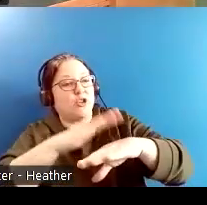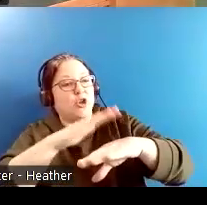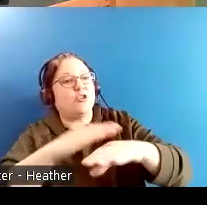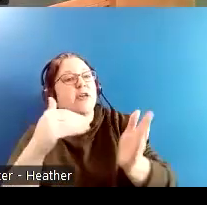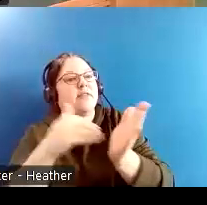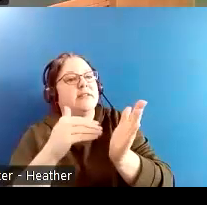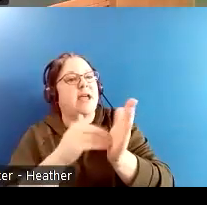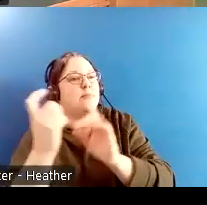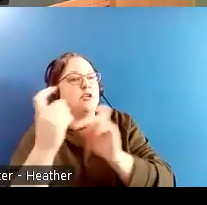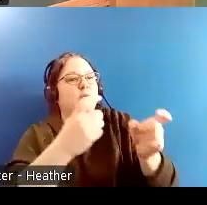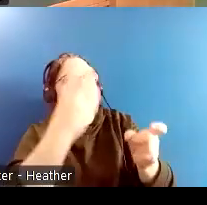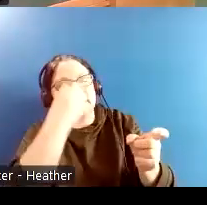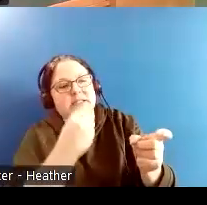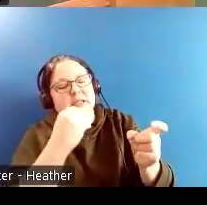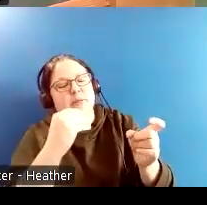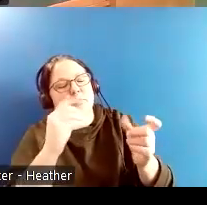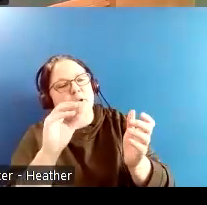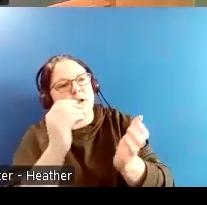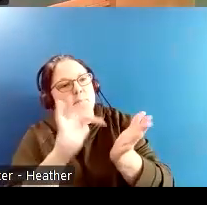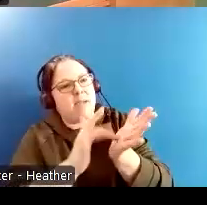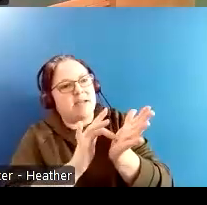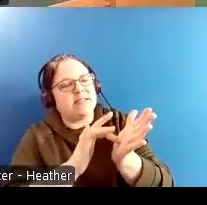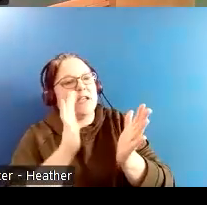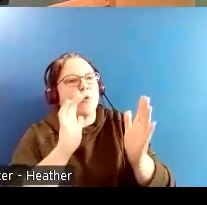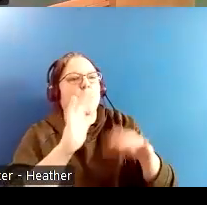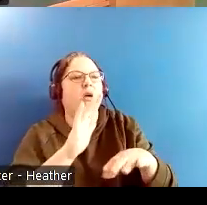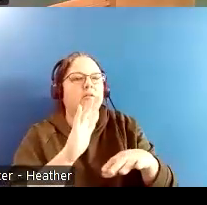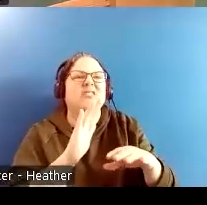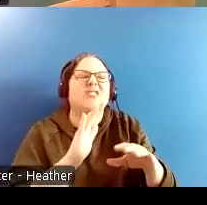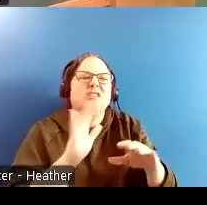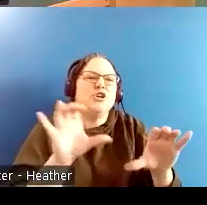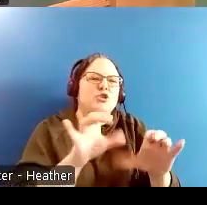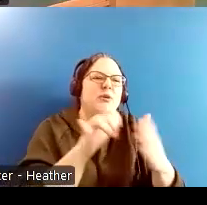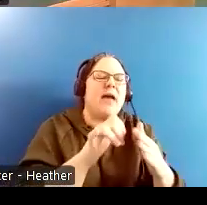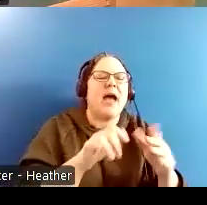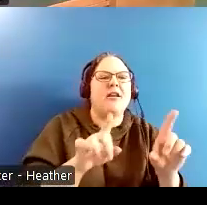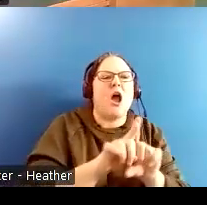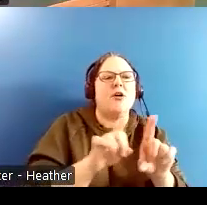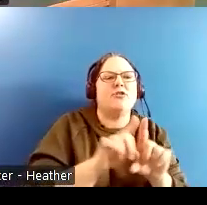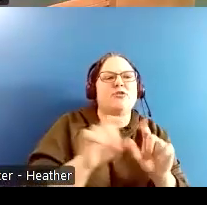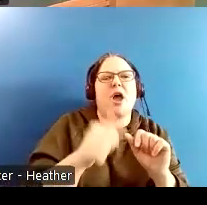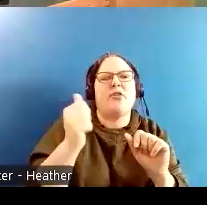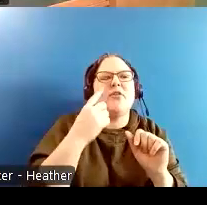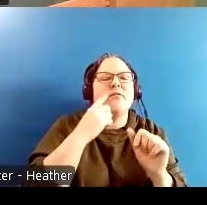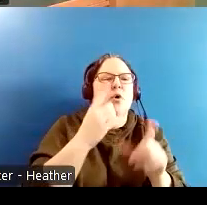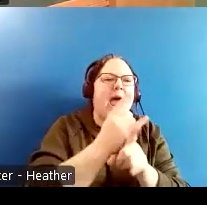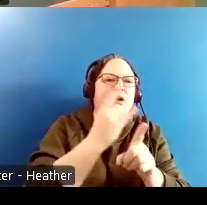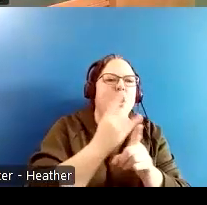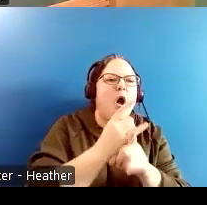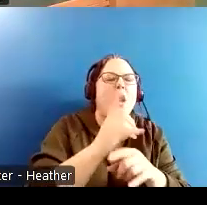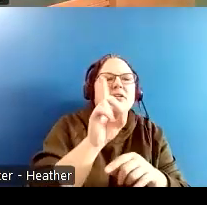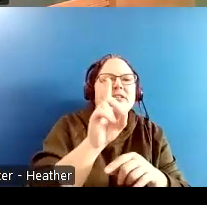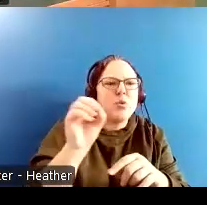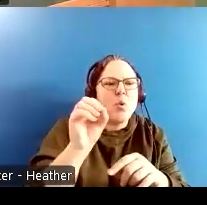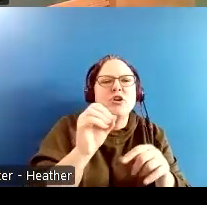prescribing a sleep hypnotic drug, it would fire. And we've done also another one for screening for alcohol disorders. If a patient